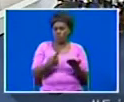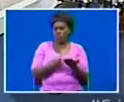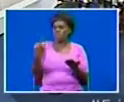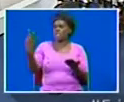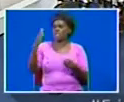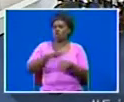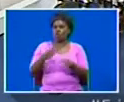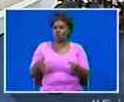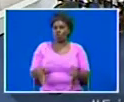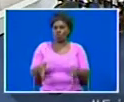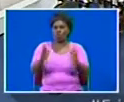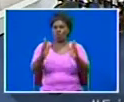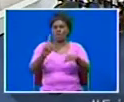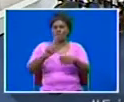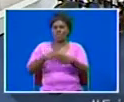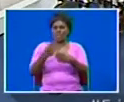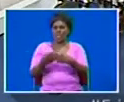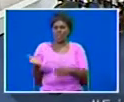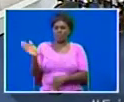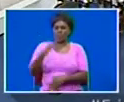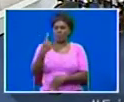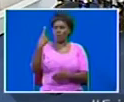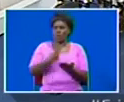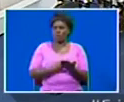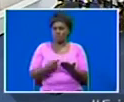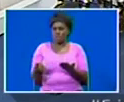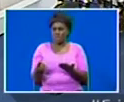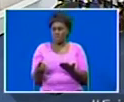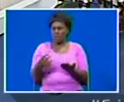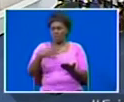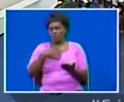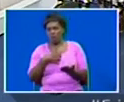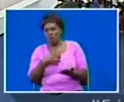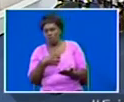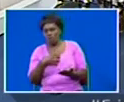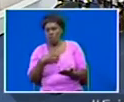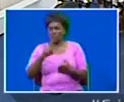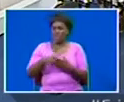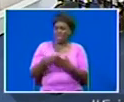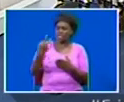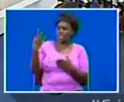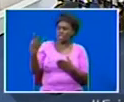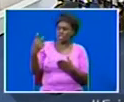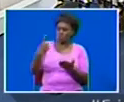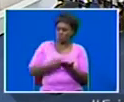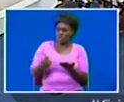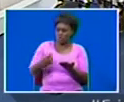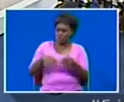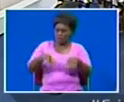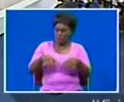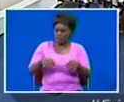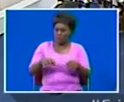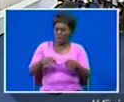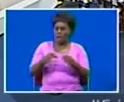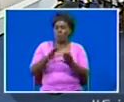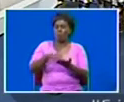road at a go, then come back and take a week break. Then we take another 3 weeks on the road, then come back and take a week's break. And that's a lot. Right.